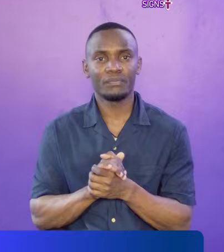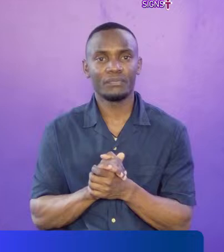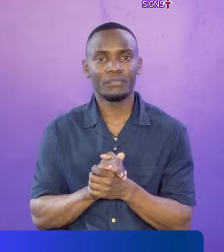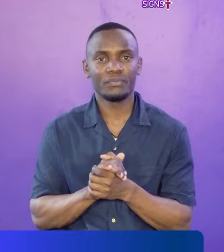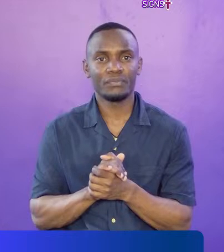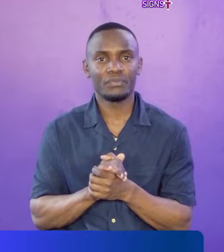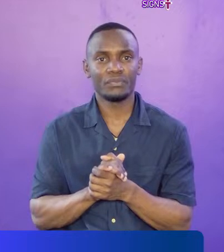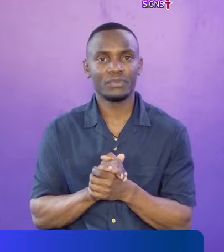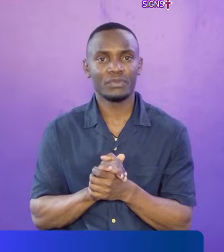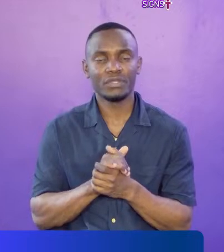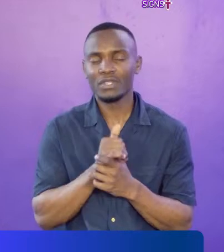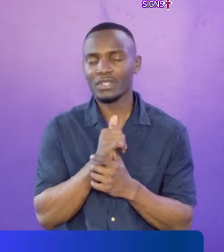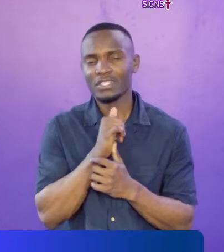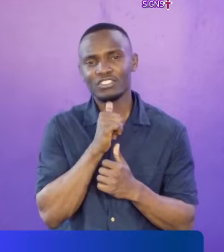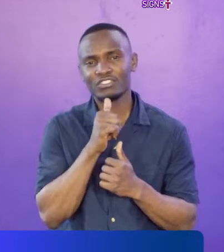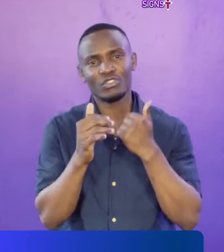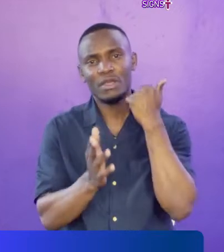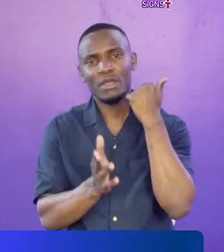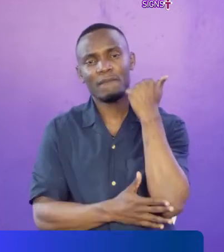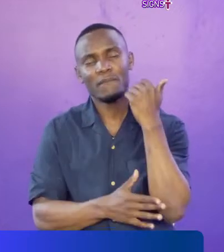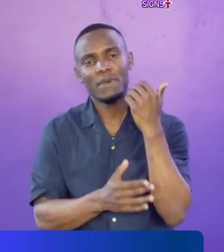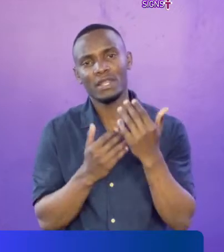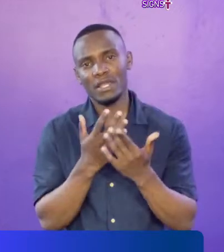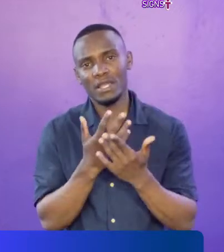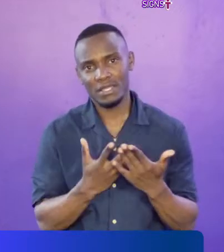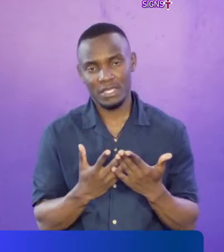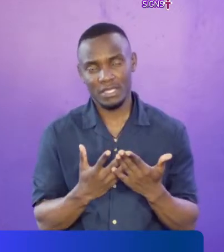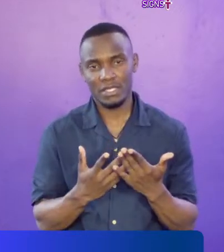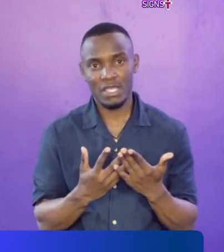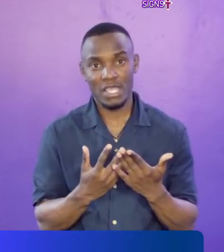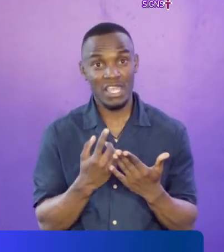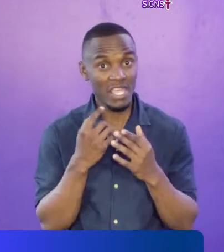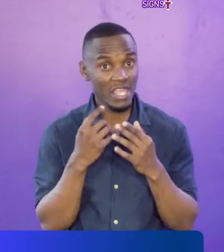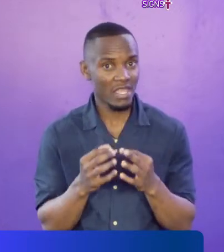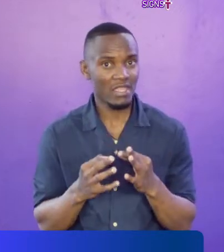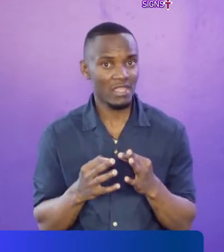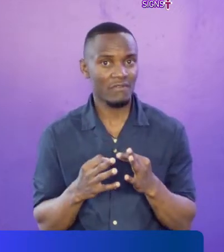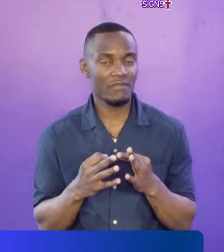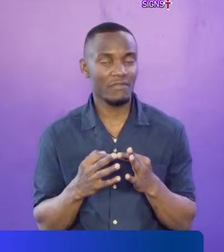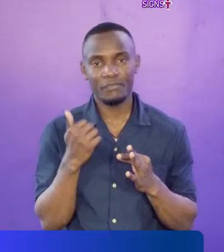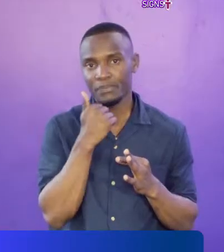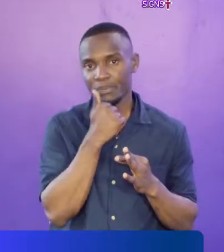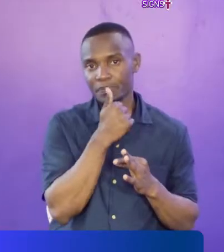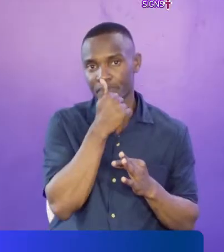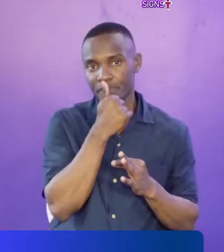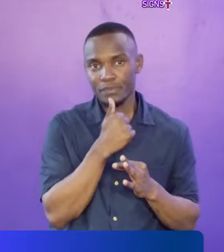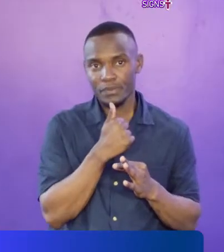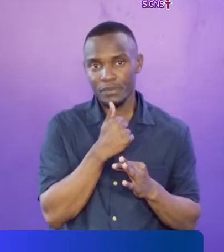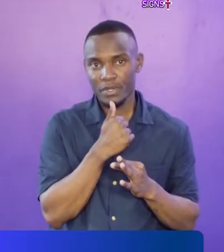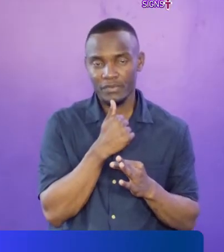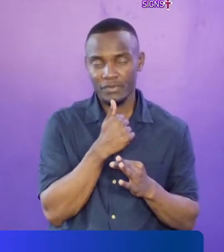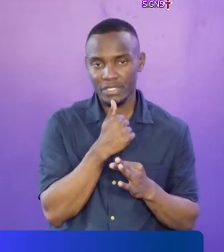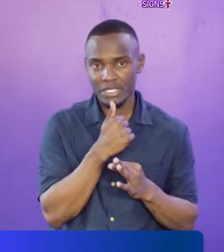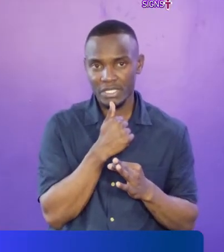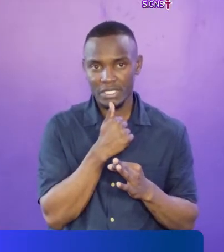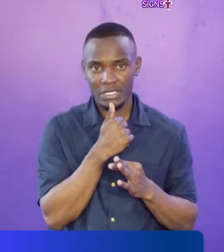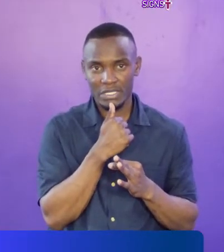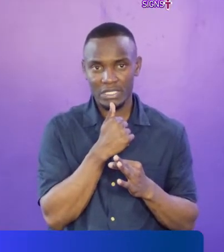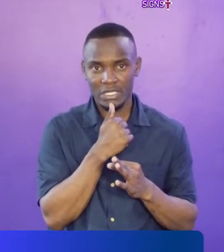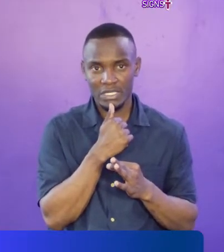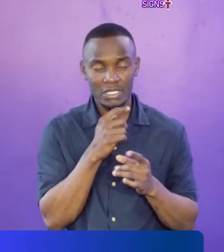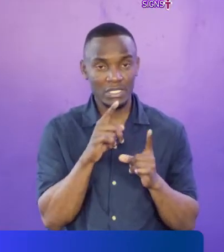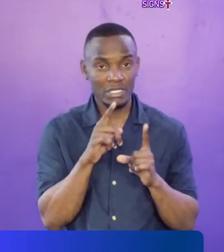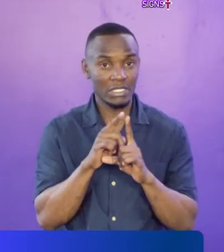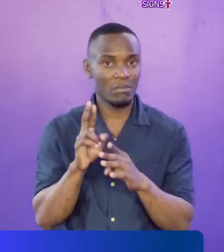it's not a bad thing. It's not a bad thing as long as the privacy and the